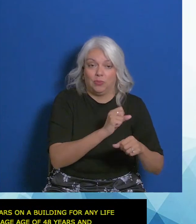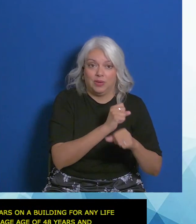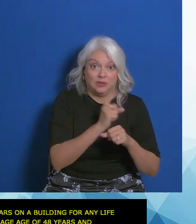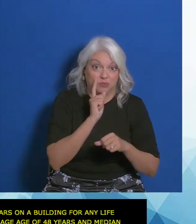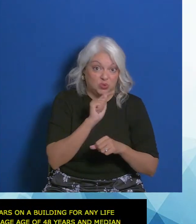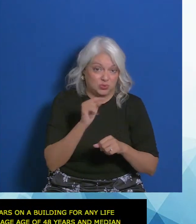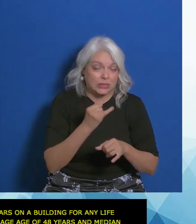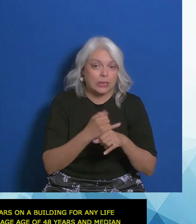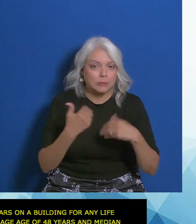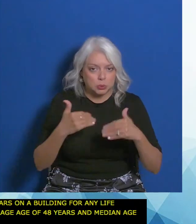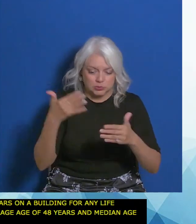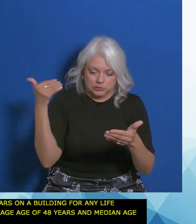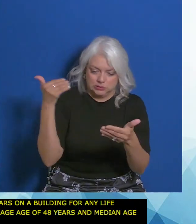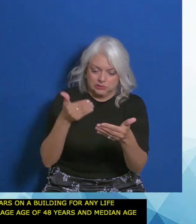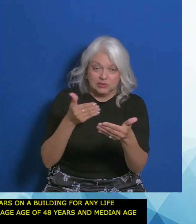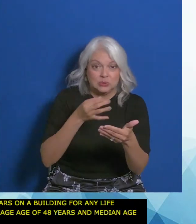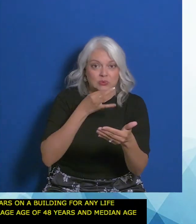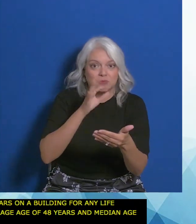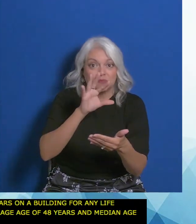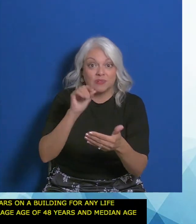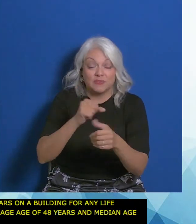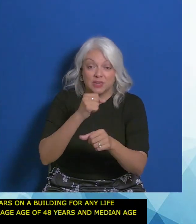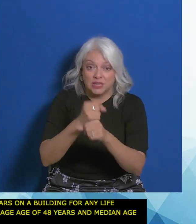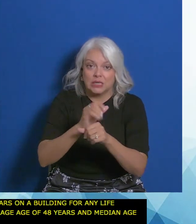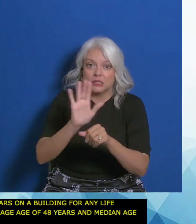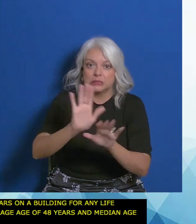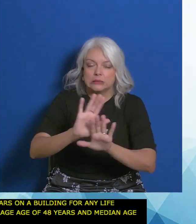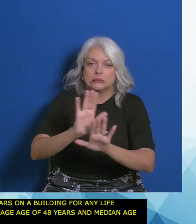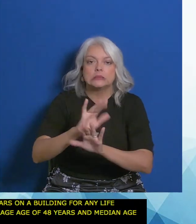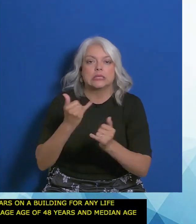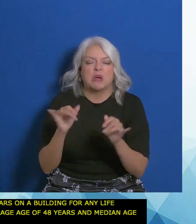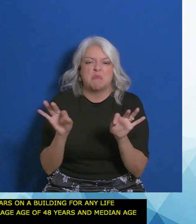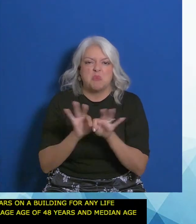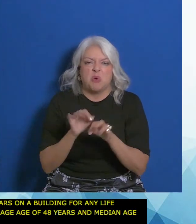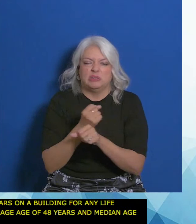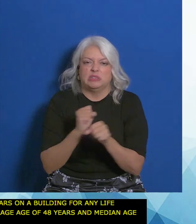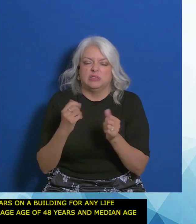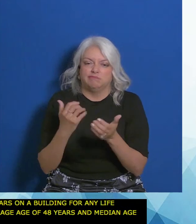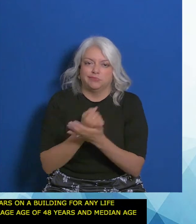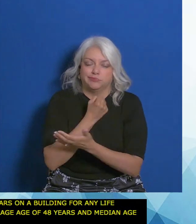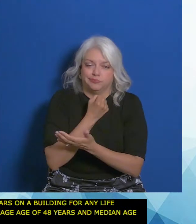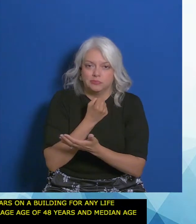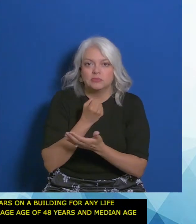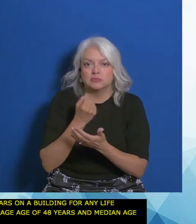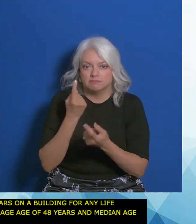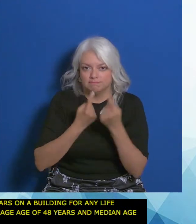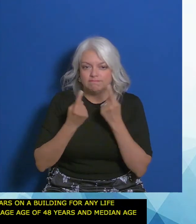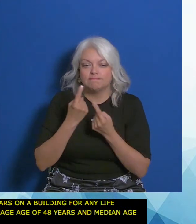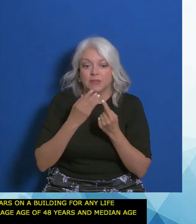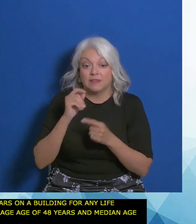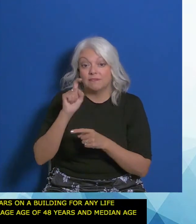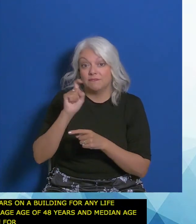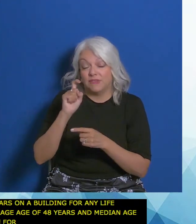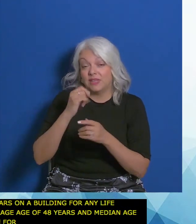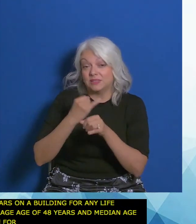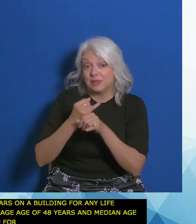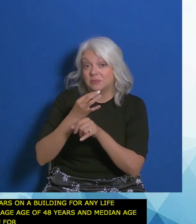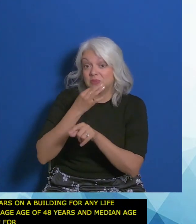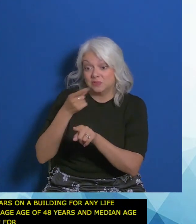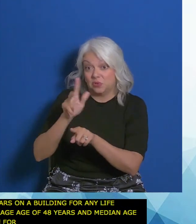Tucson campus, we are at a critical juncture for that Tucson campus, and the Phoenix campus is closely approaching.